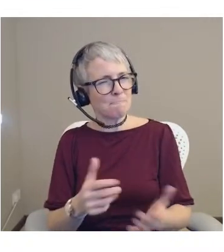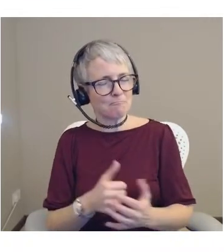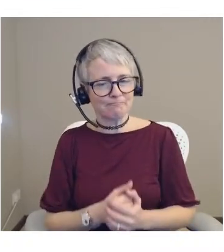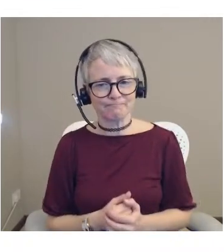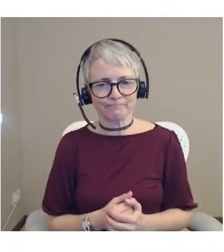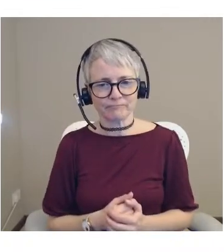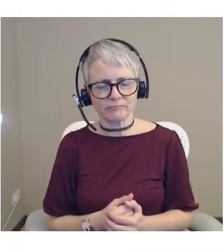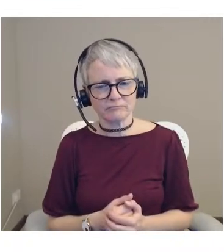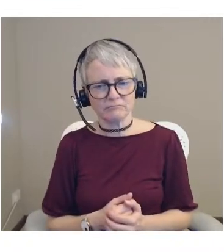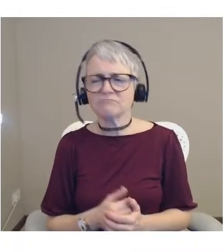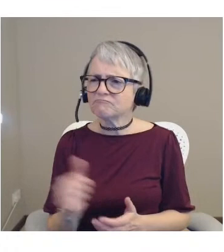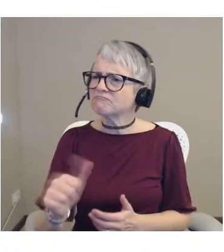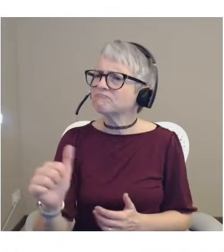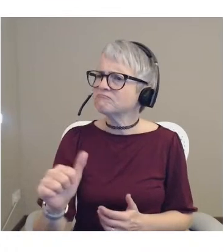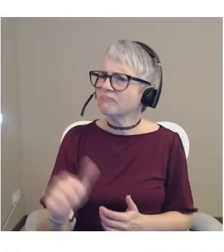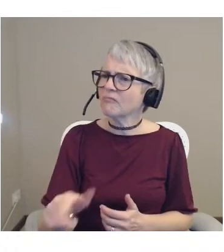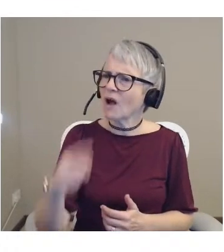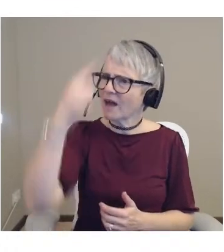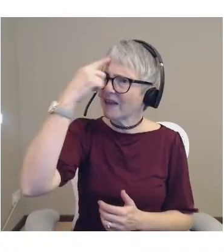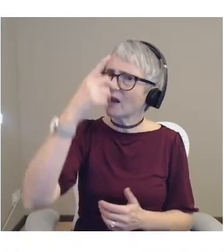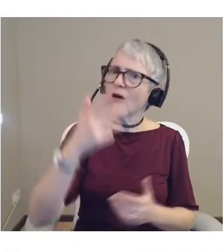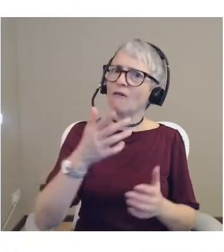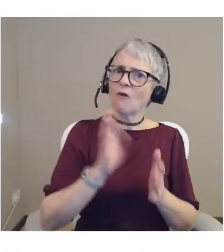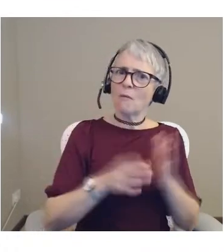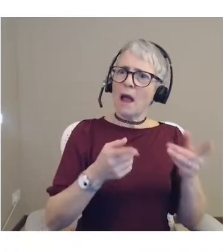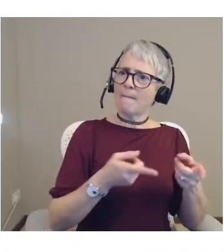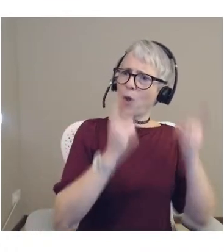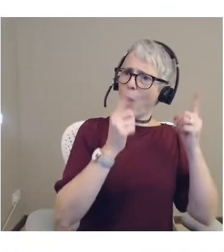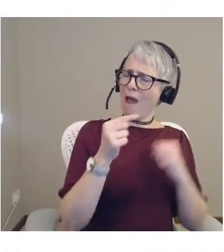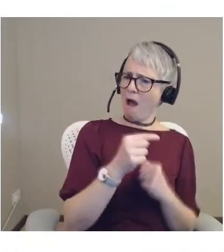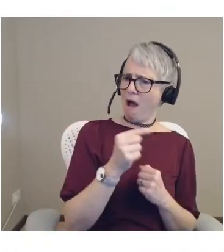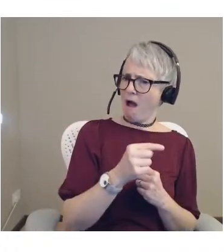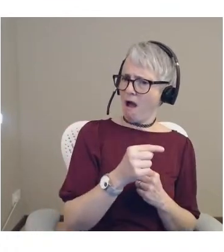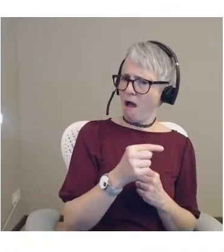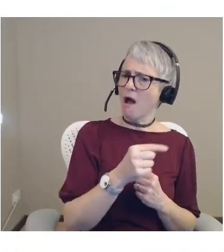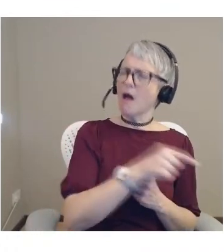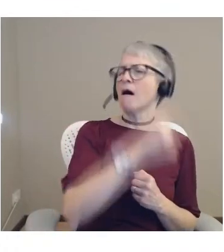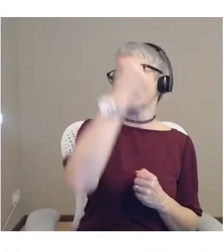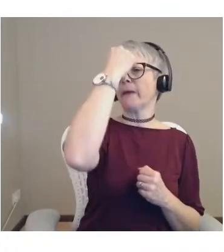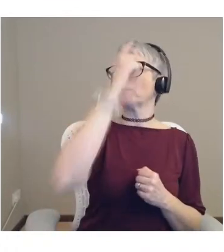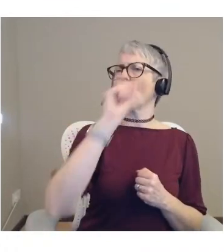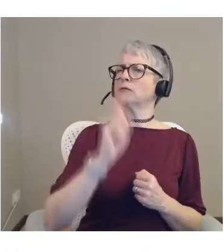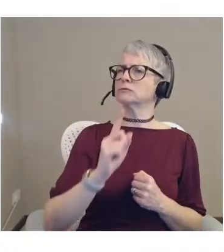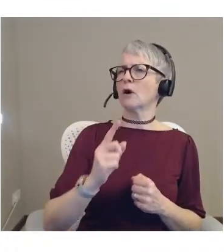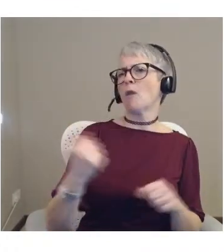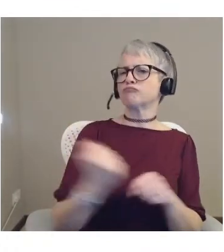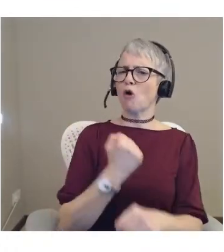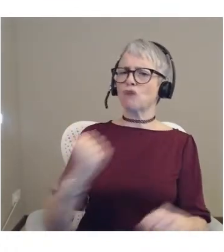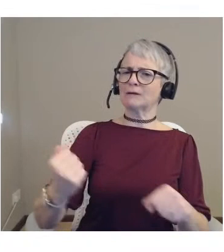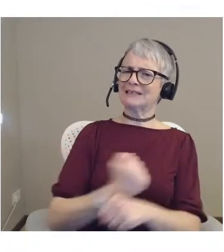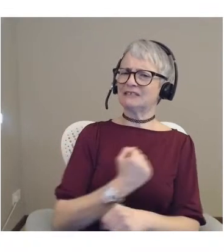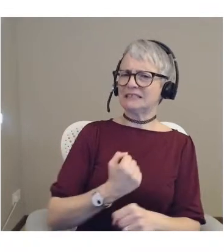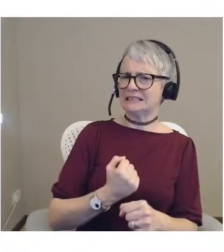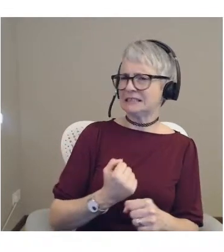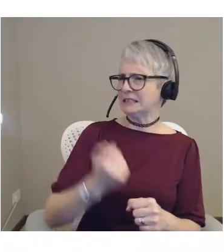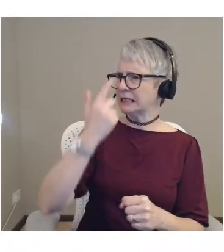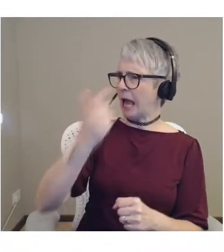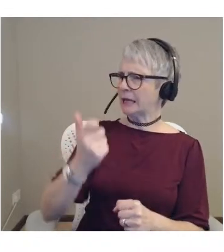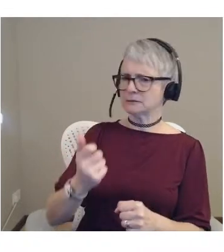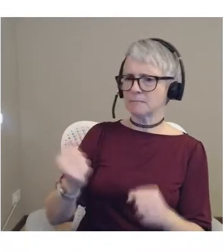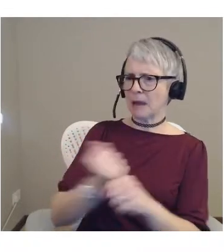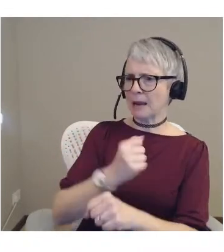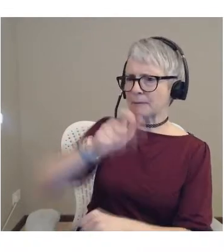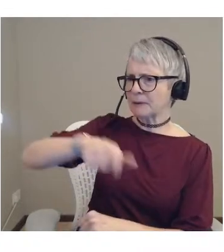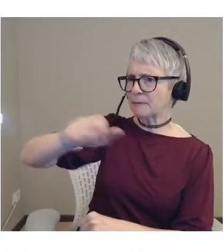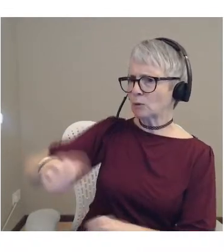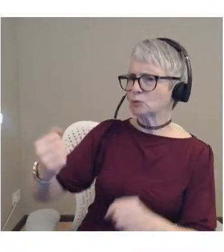view, one of the big bonuses, of course, is just thinking about productivity, and we talk about that a lot in the work that we do with employees, because people want to be productive,